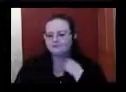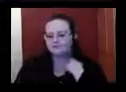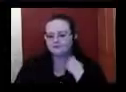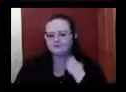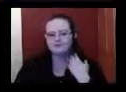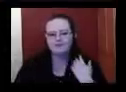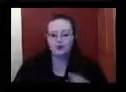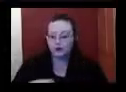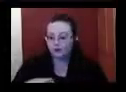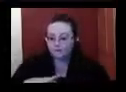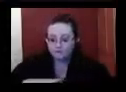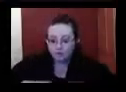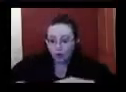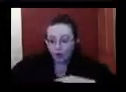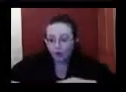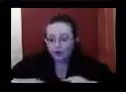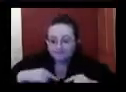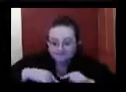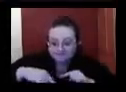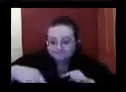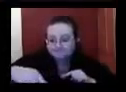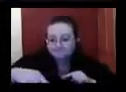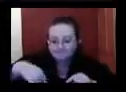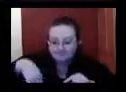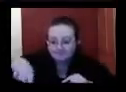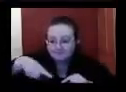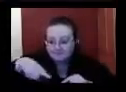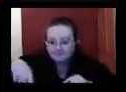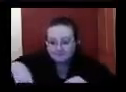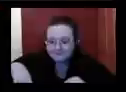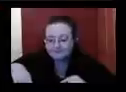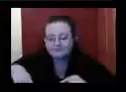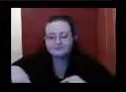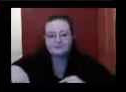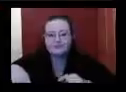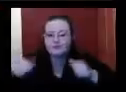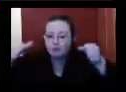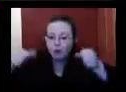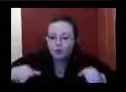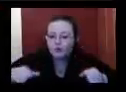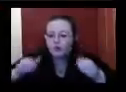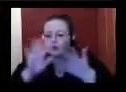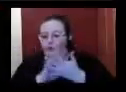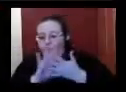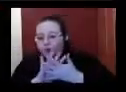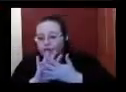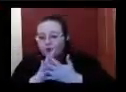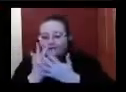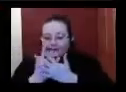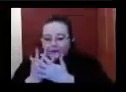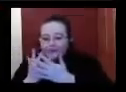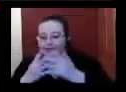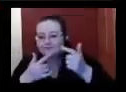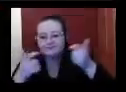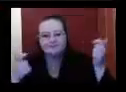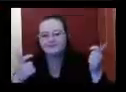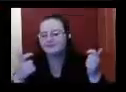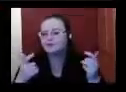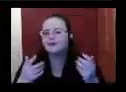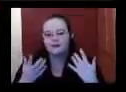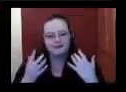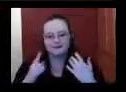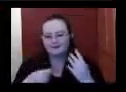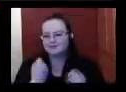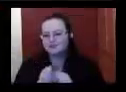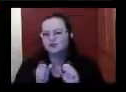on the floor or markings or reminders around screening protocols. All of those will be in place this